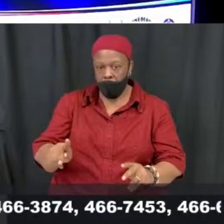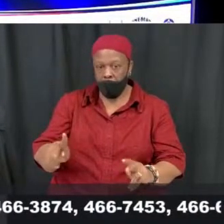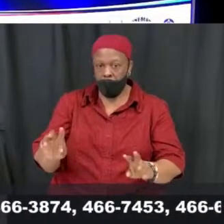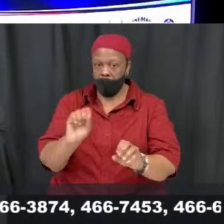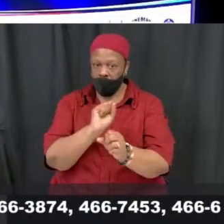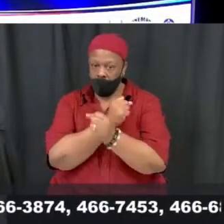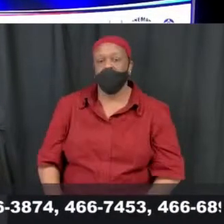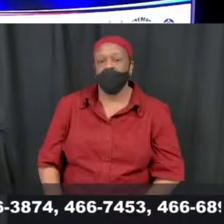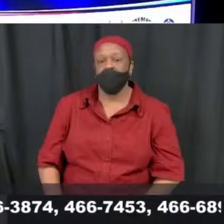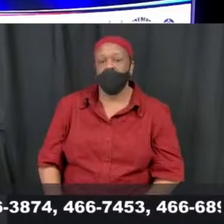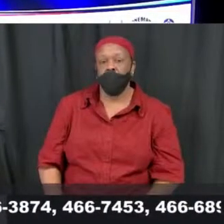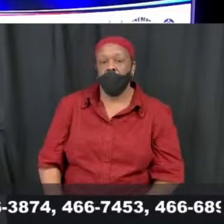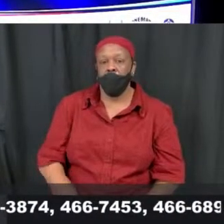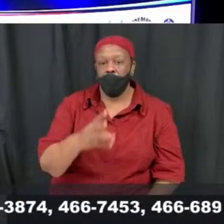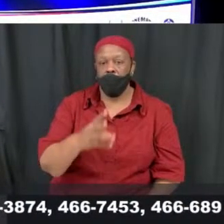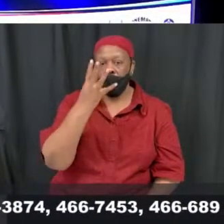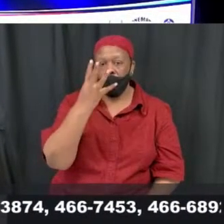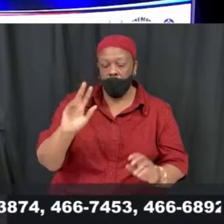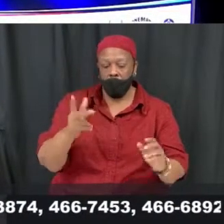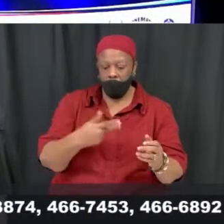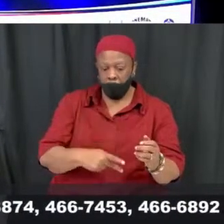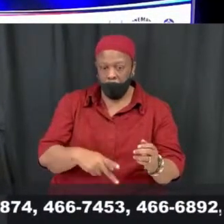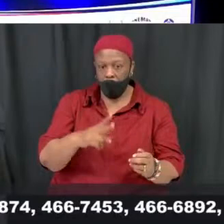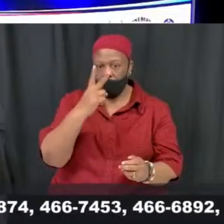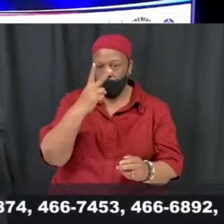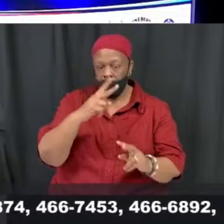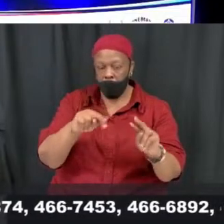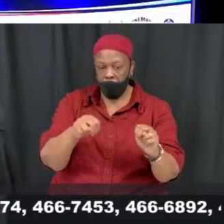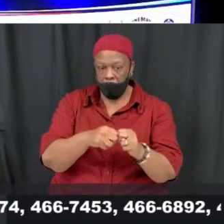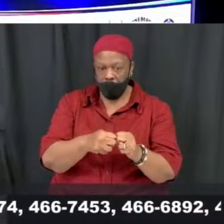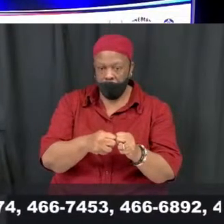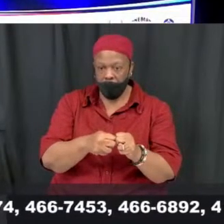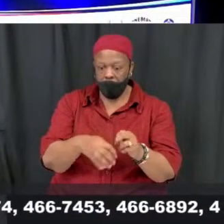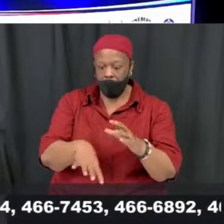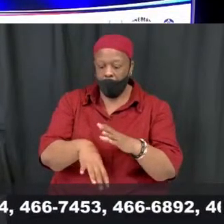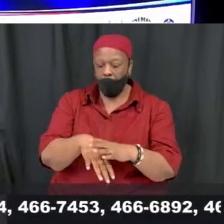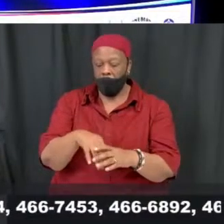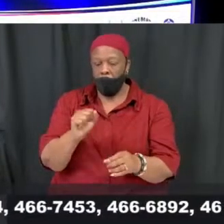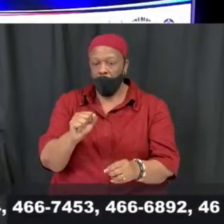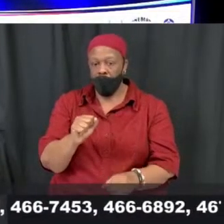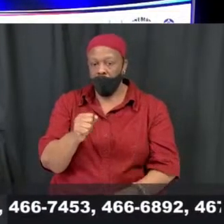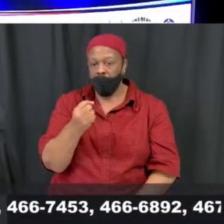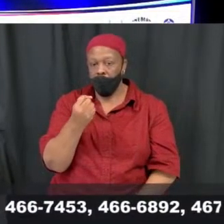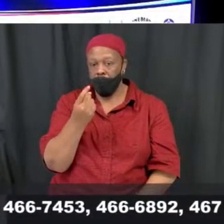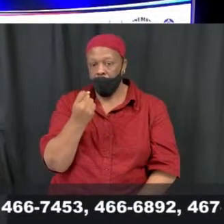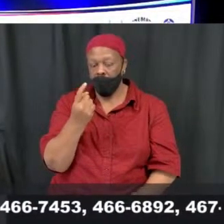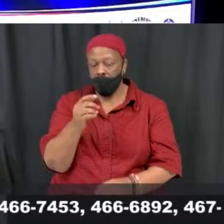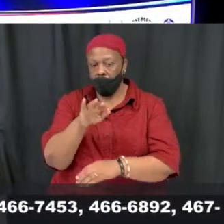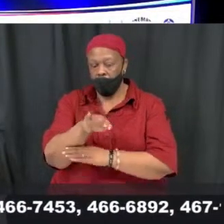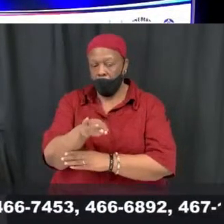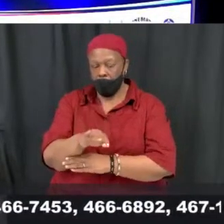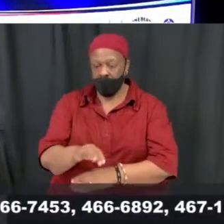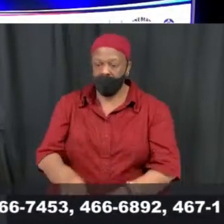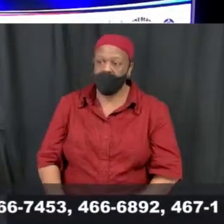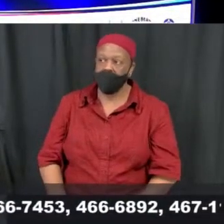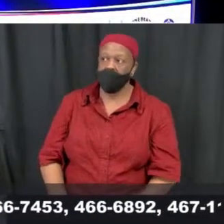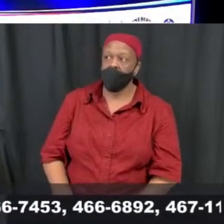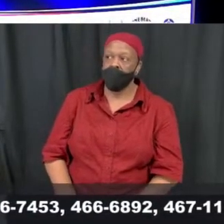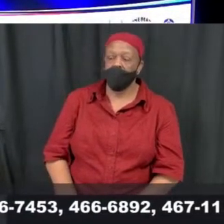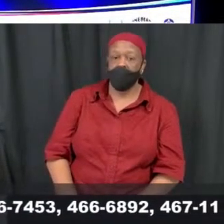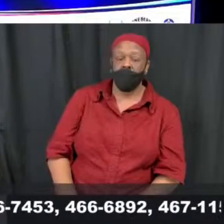the curfew. And additionally, 20 tickets were issued to persons for failing to wear